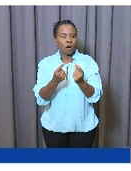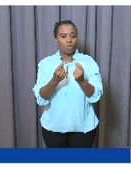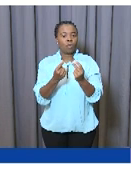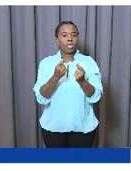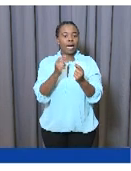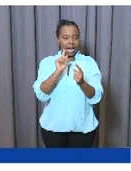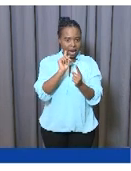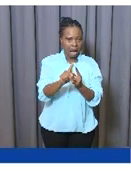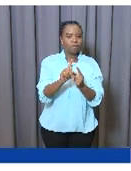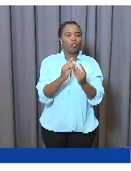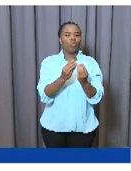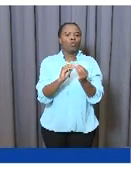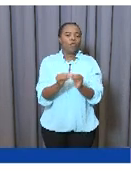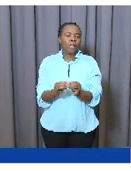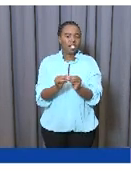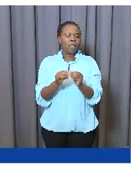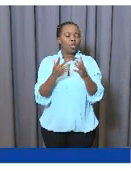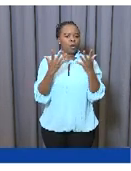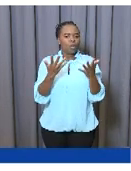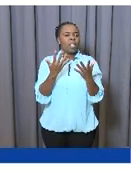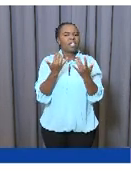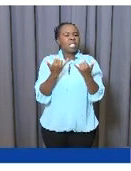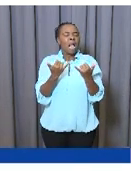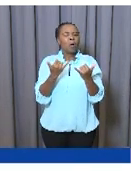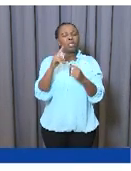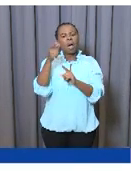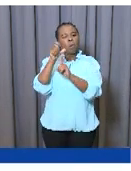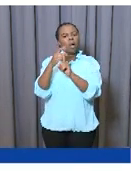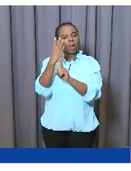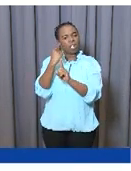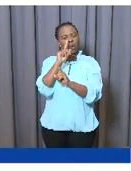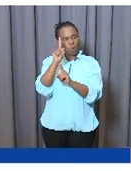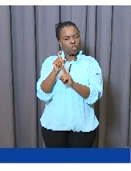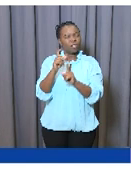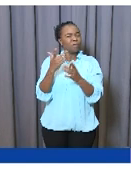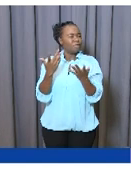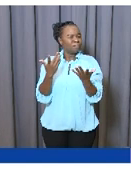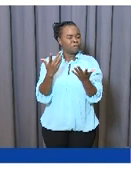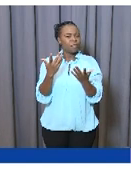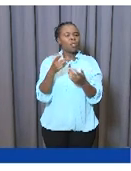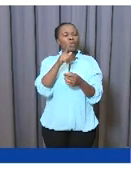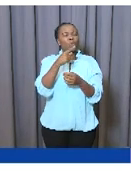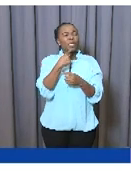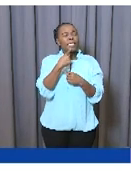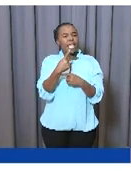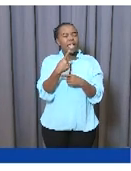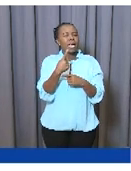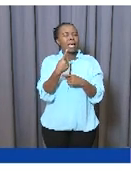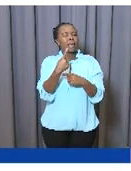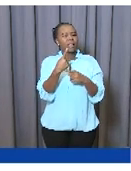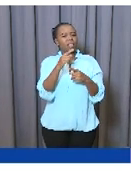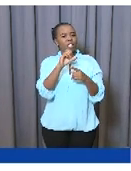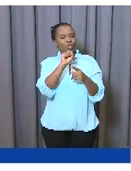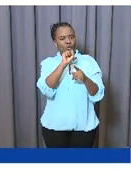this, in relative numbers terms, someone asked me a question, but Premier, you are saying Soshanguve is becoming